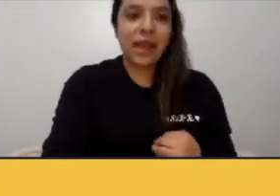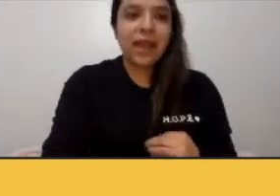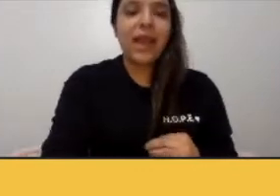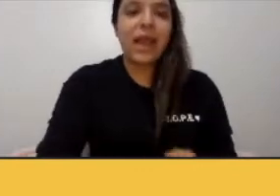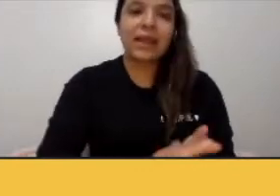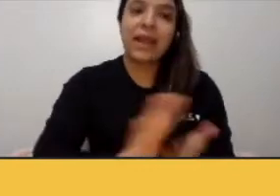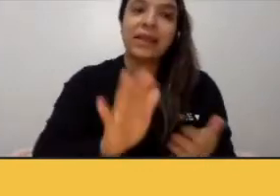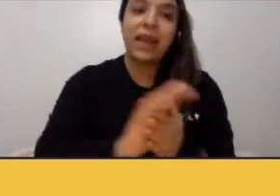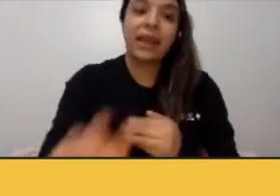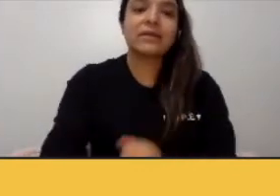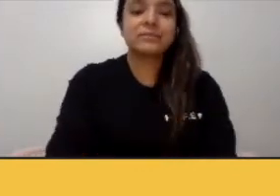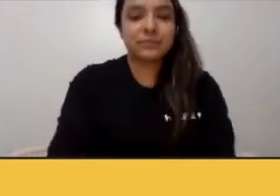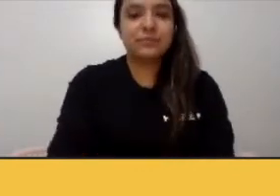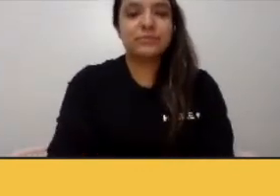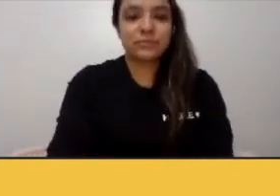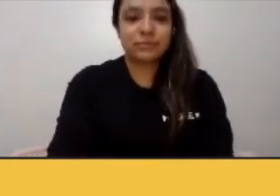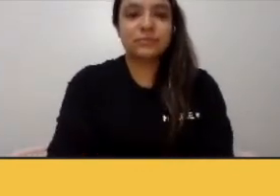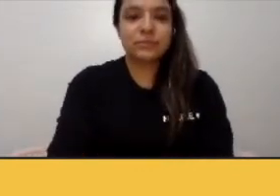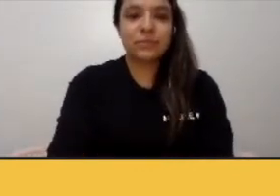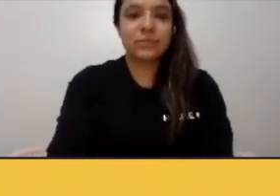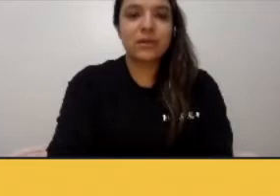A-N-K, ank.